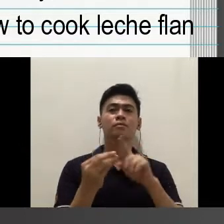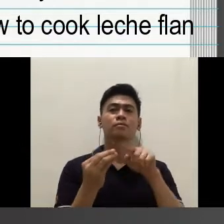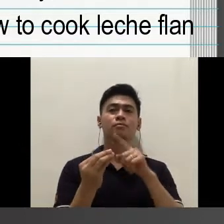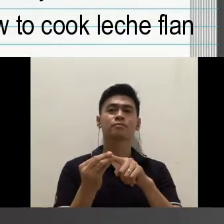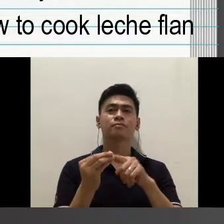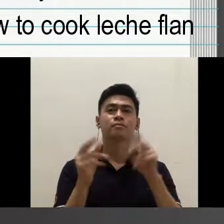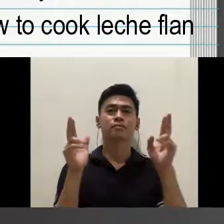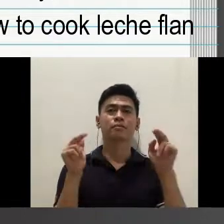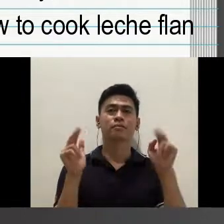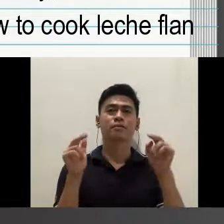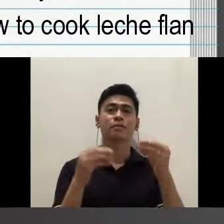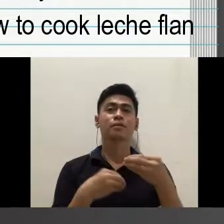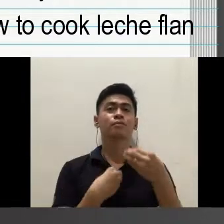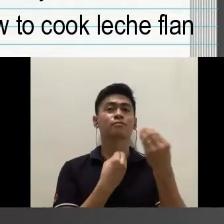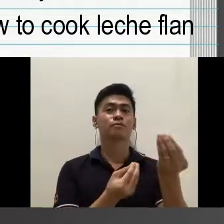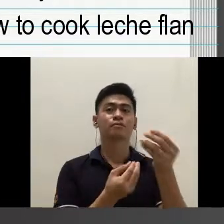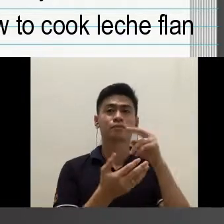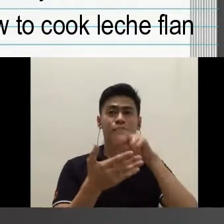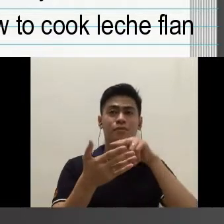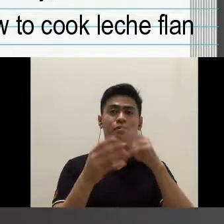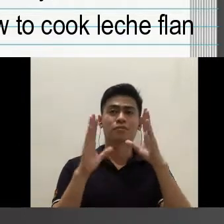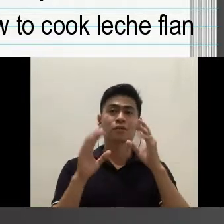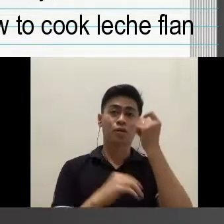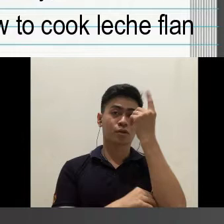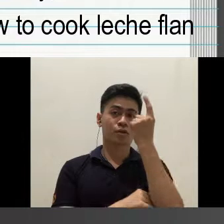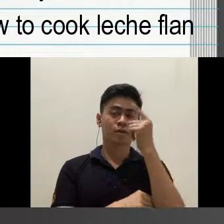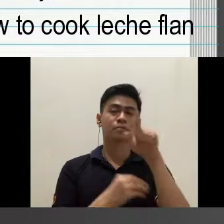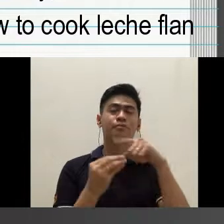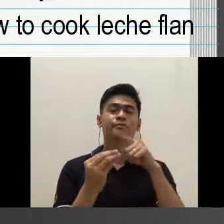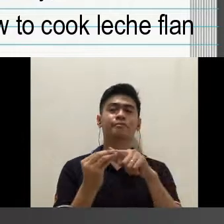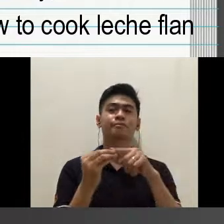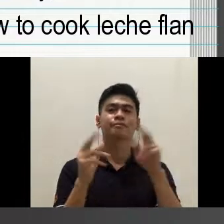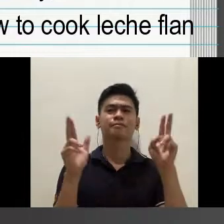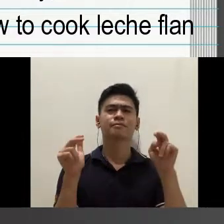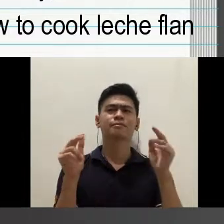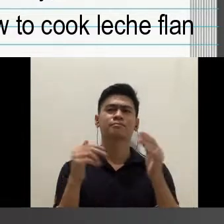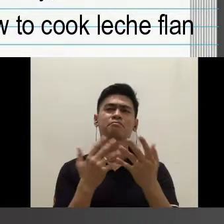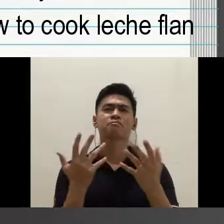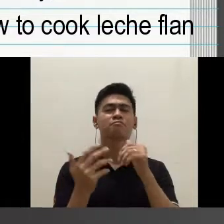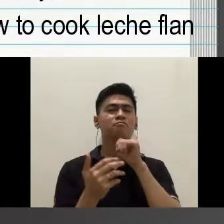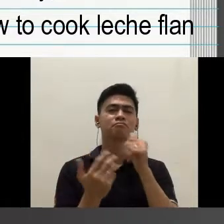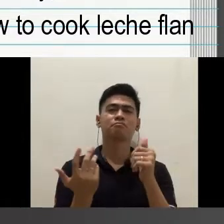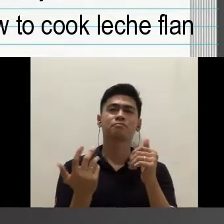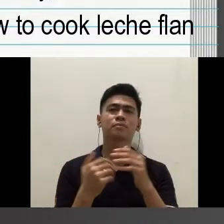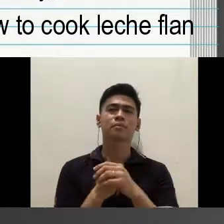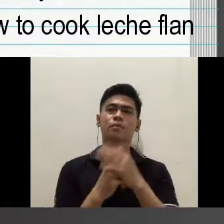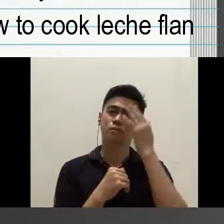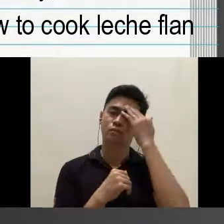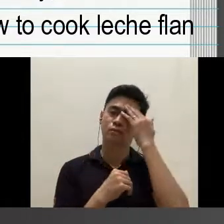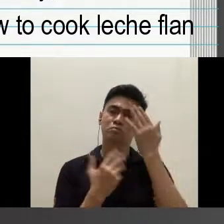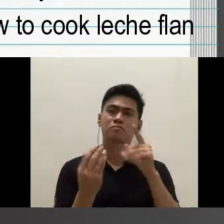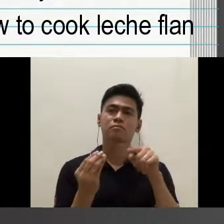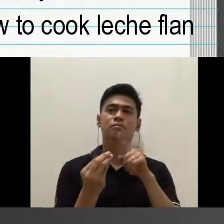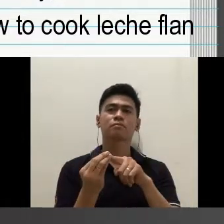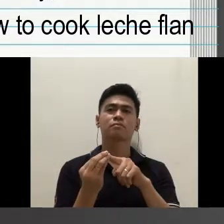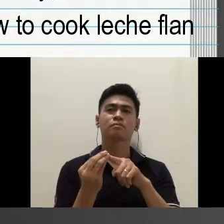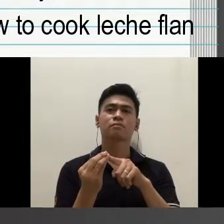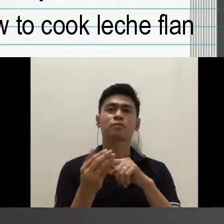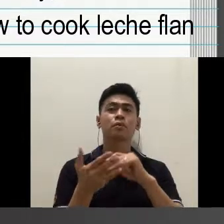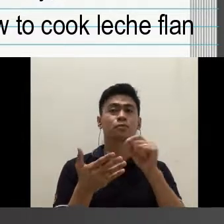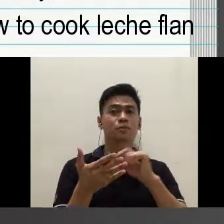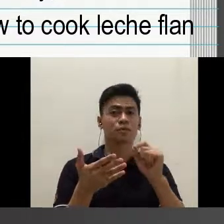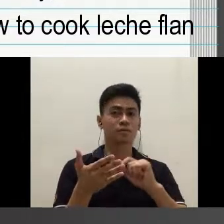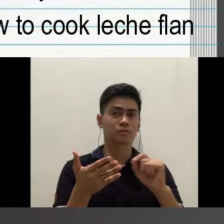topic. It gives the readers understanding of a topic that they might familiar about. The